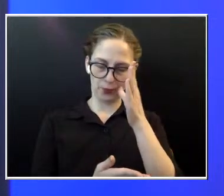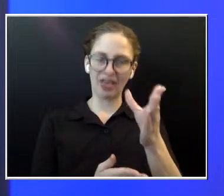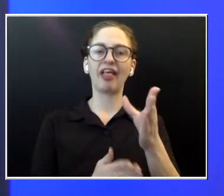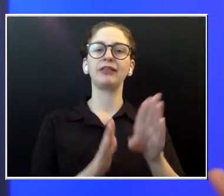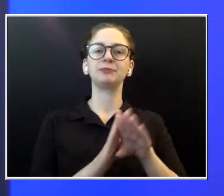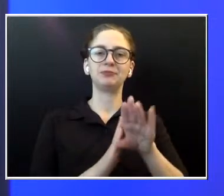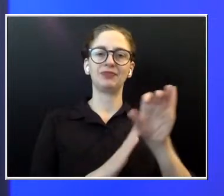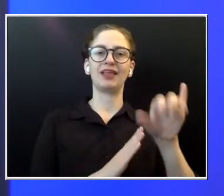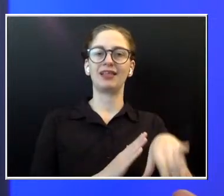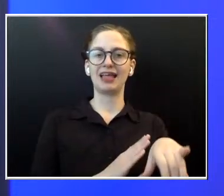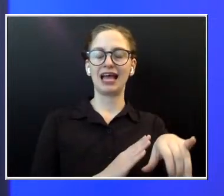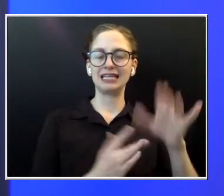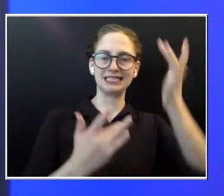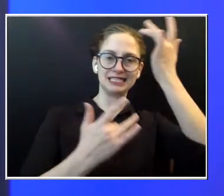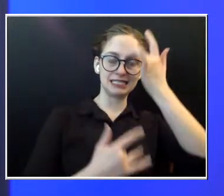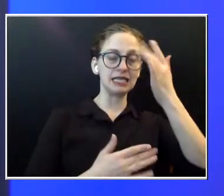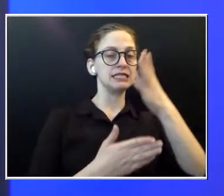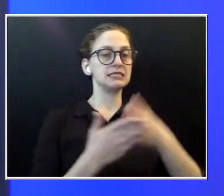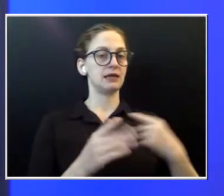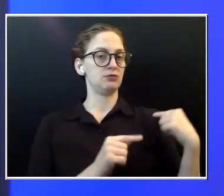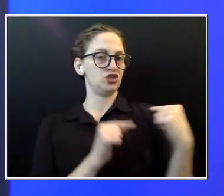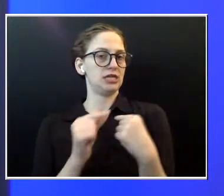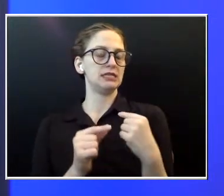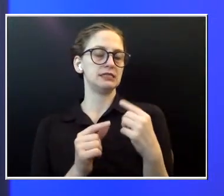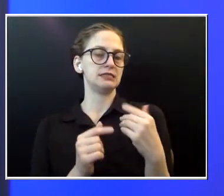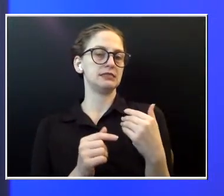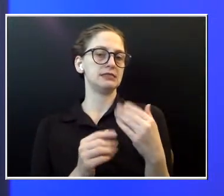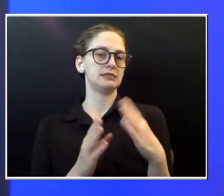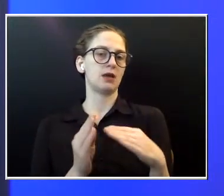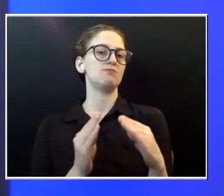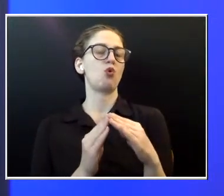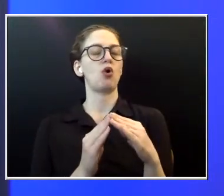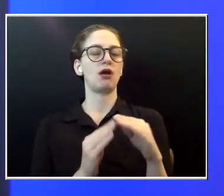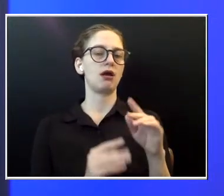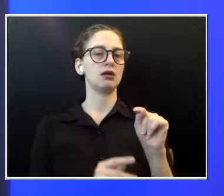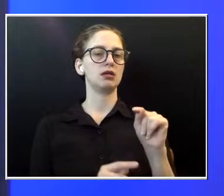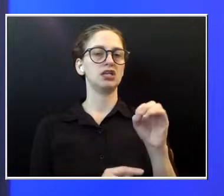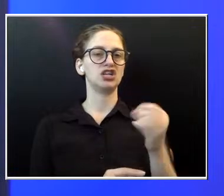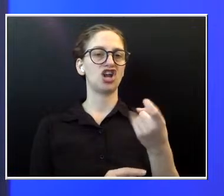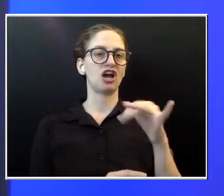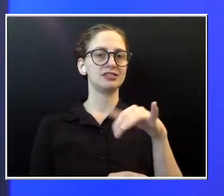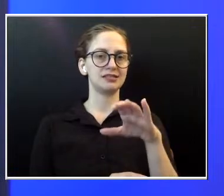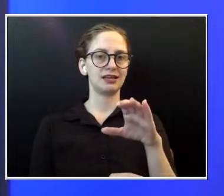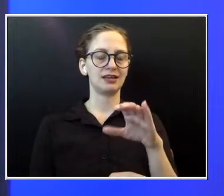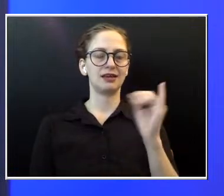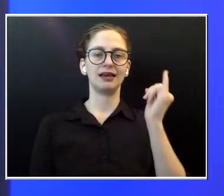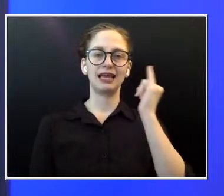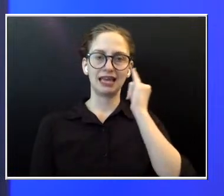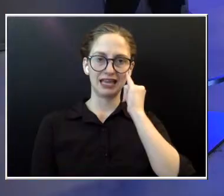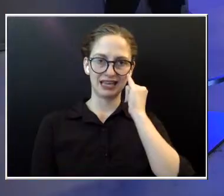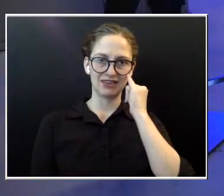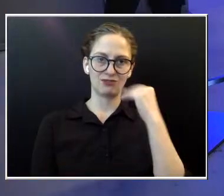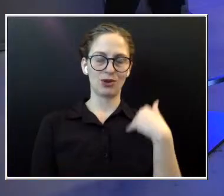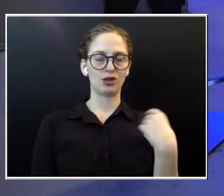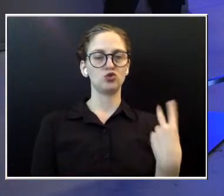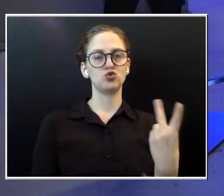that would have a more toxic trait if you were a carrier of 2 mutations.